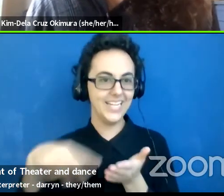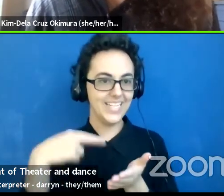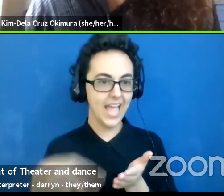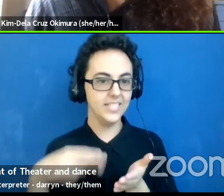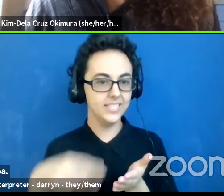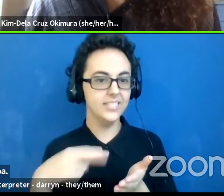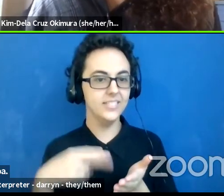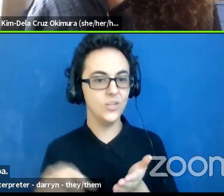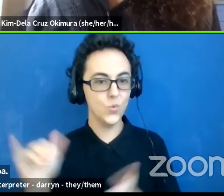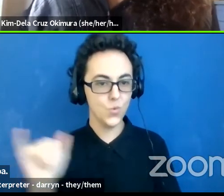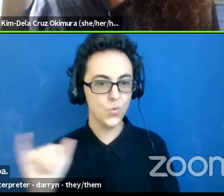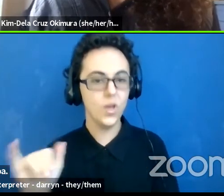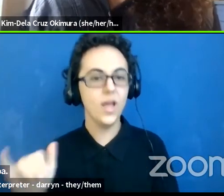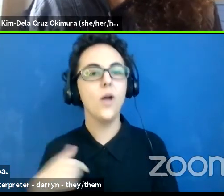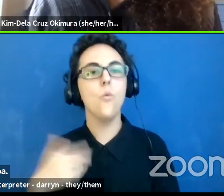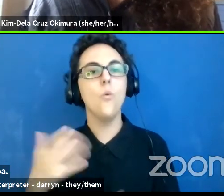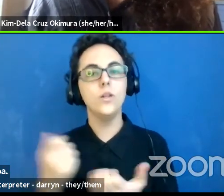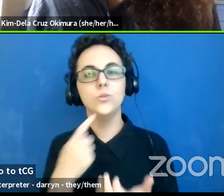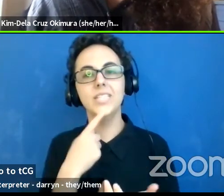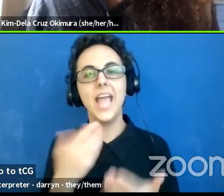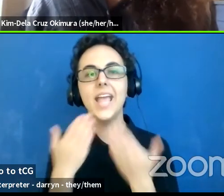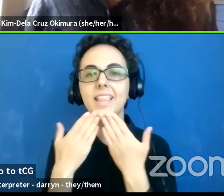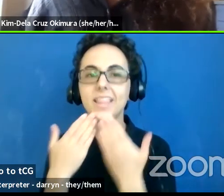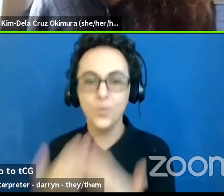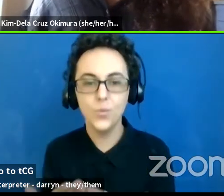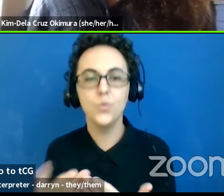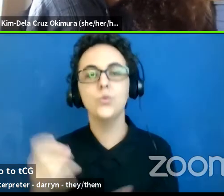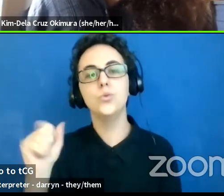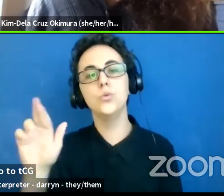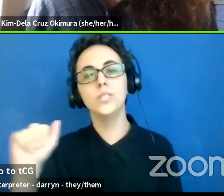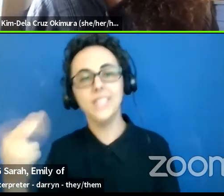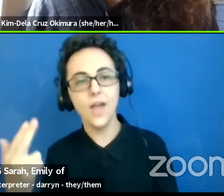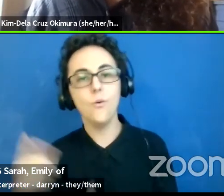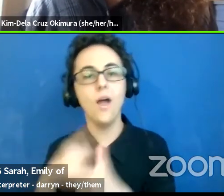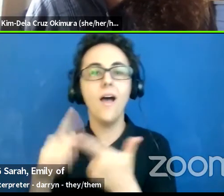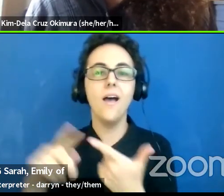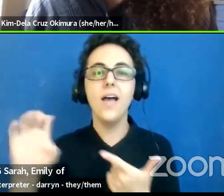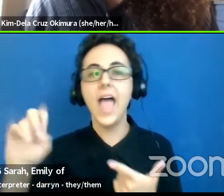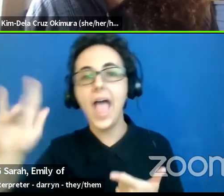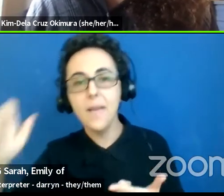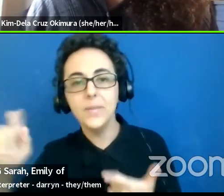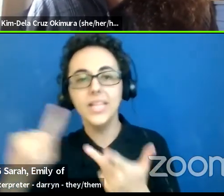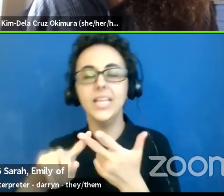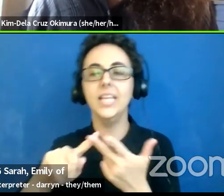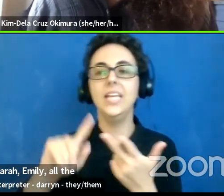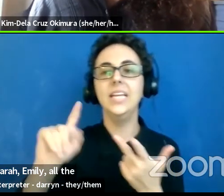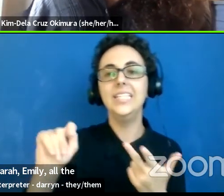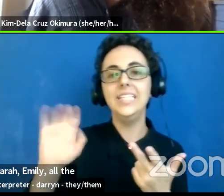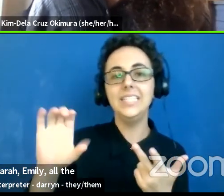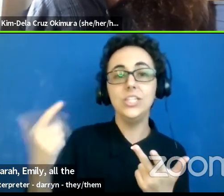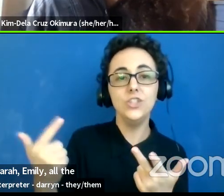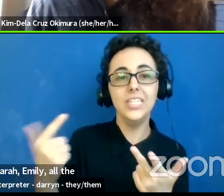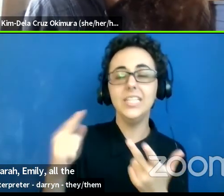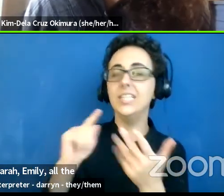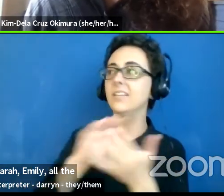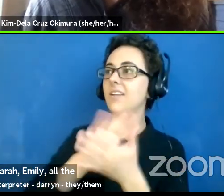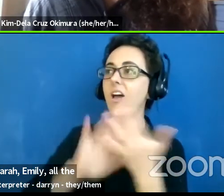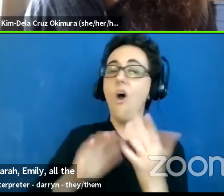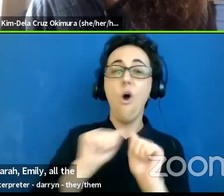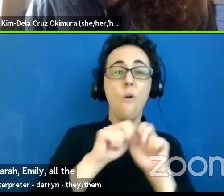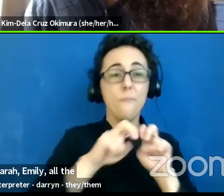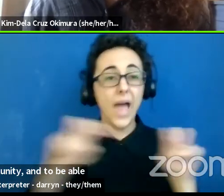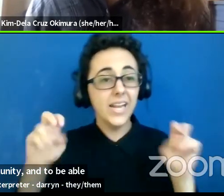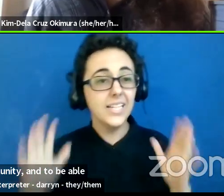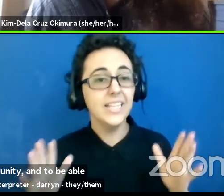to TCG, Sarah, Emily, all the panelists for this amazing opportunity and to be able to talk to you